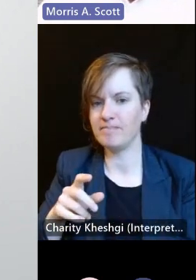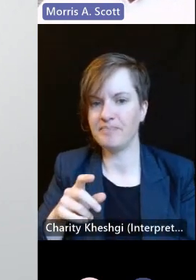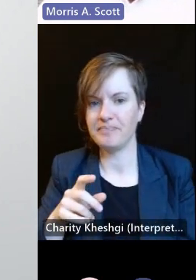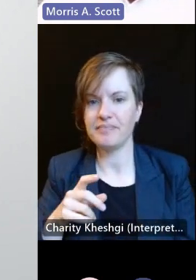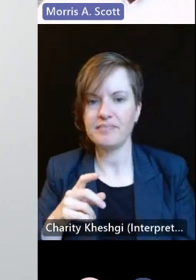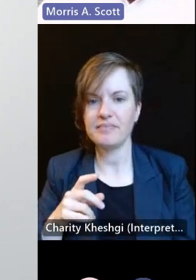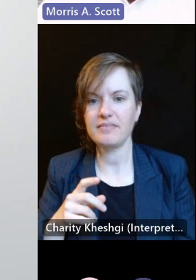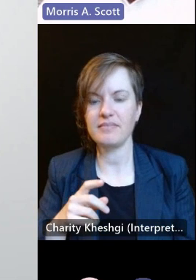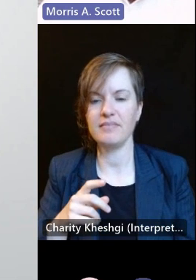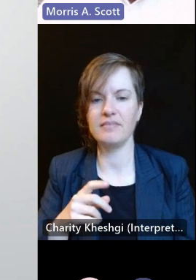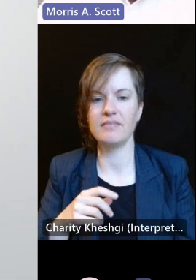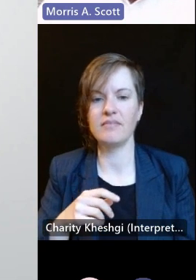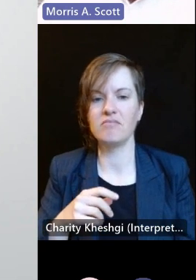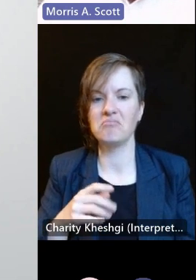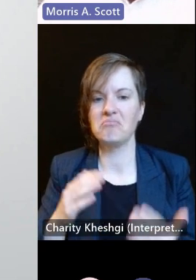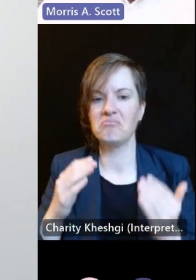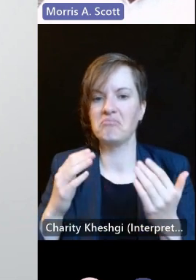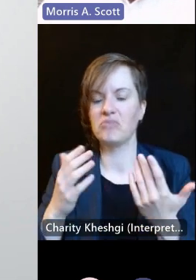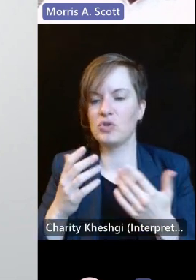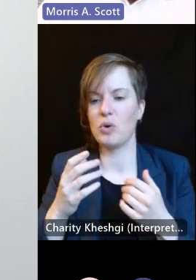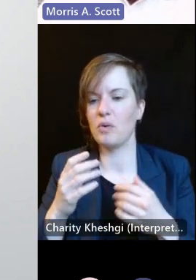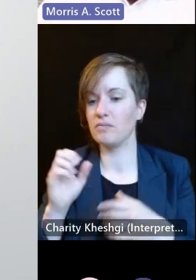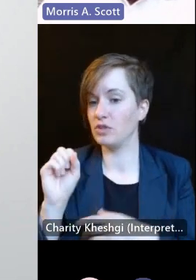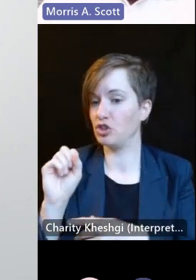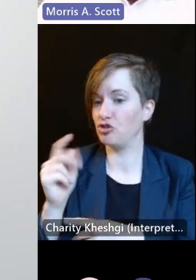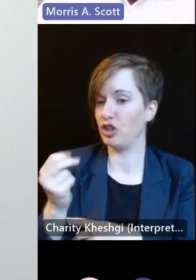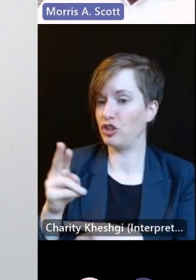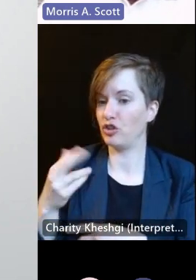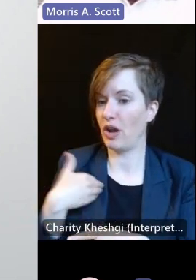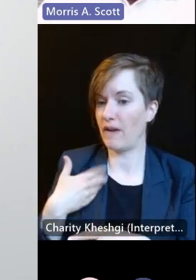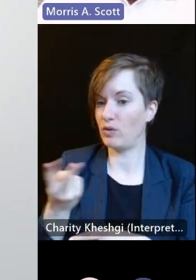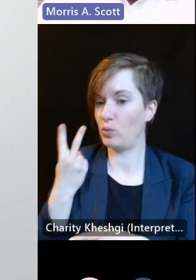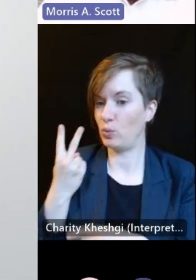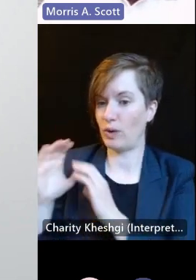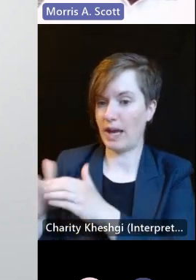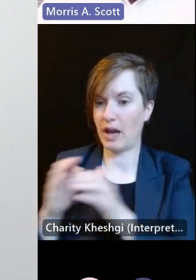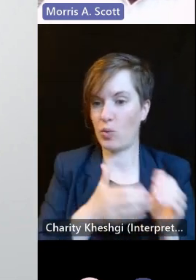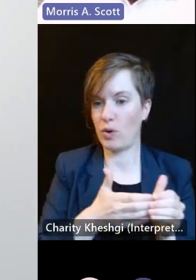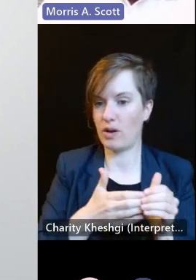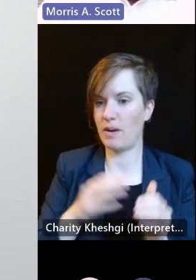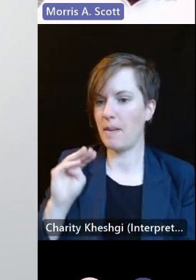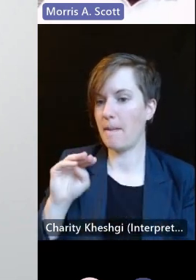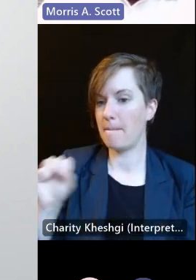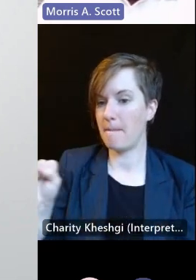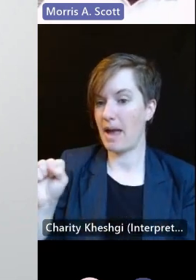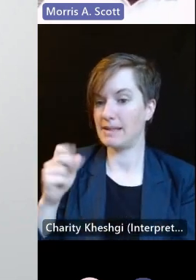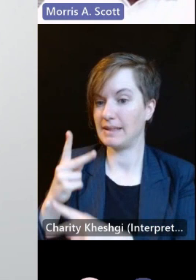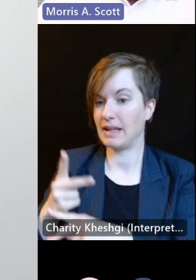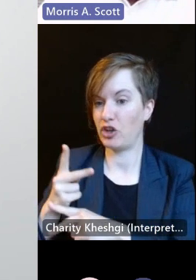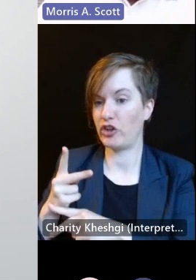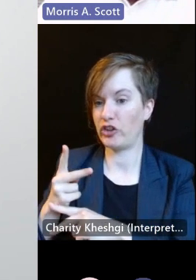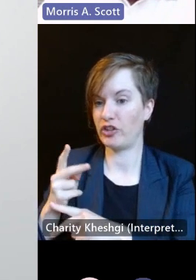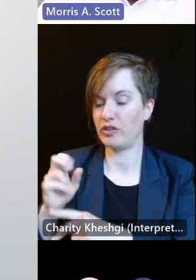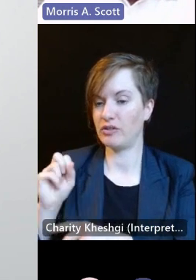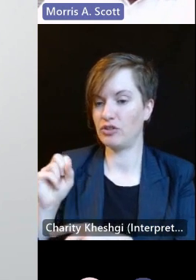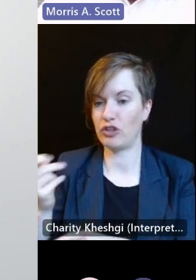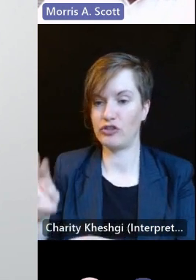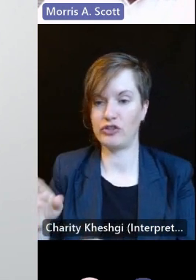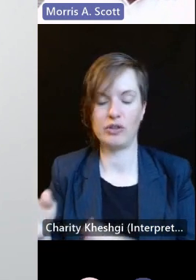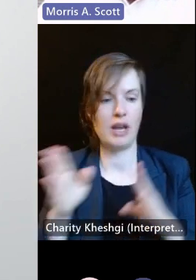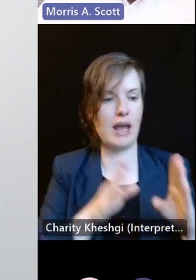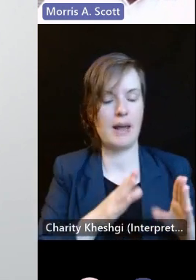Shelters are grouped into two categories. You have mass care shelters, and you also have medical care shelters,